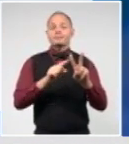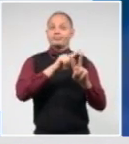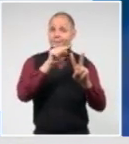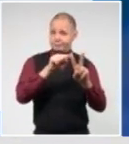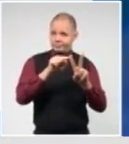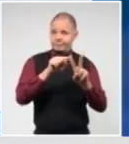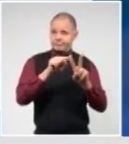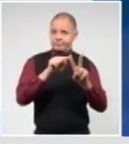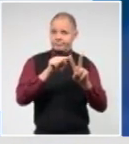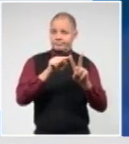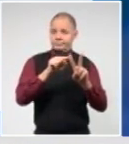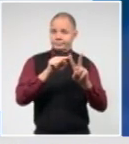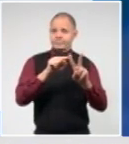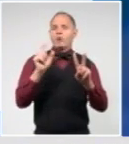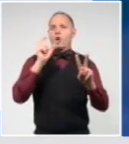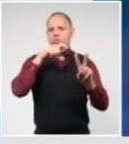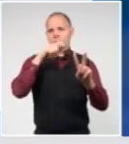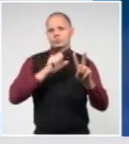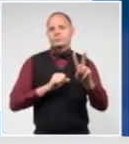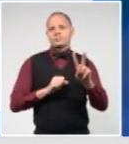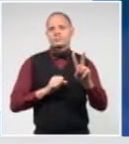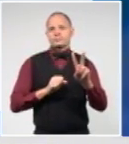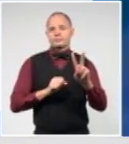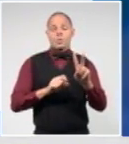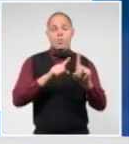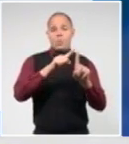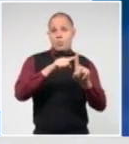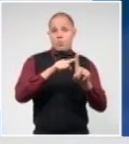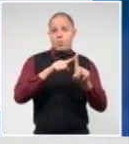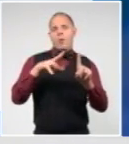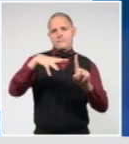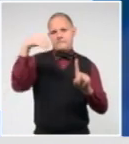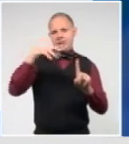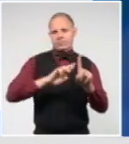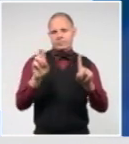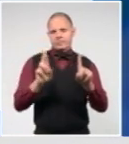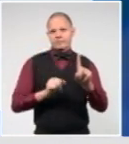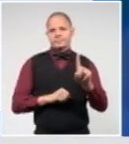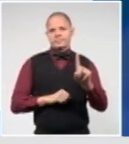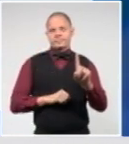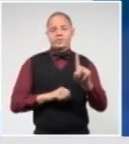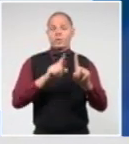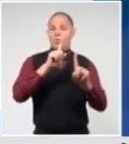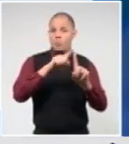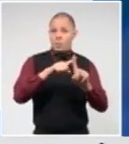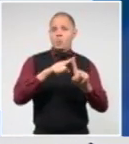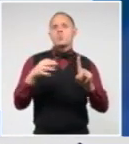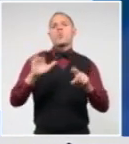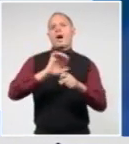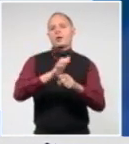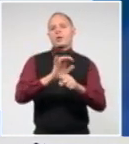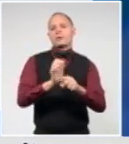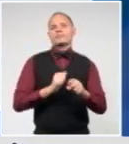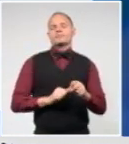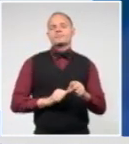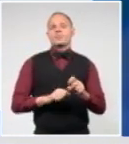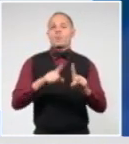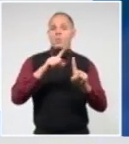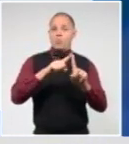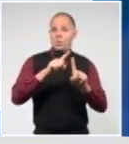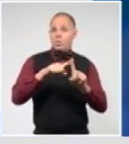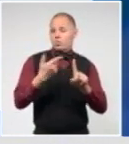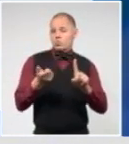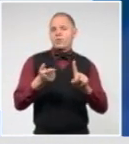and 1 each from Plaza de la Revolución, Arroyo Naranjo, Habana Vieja,